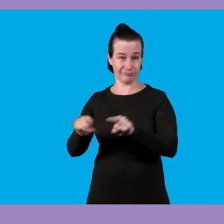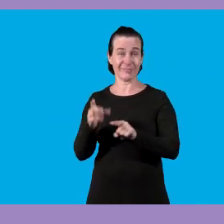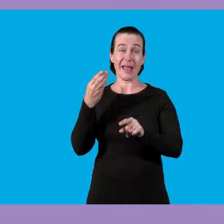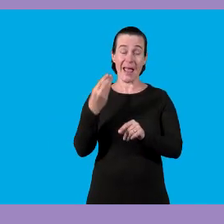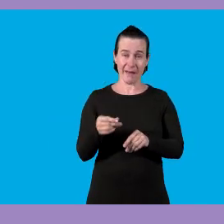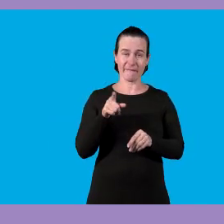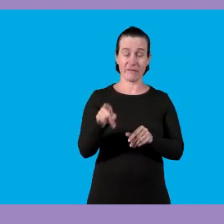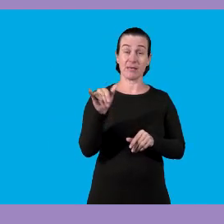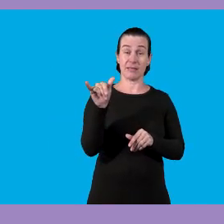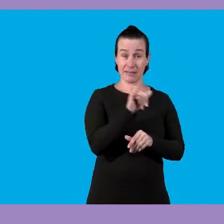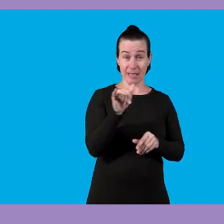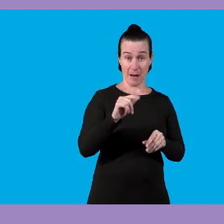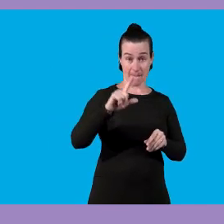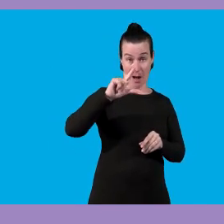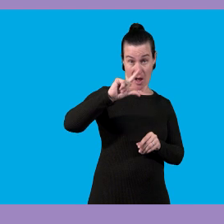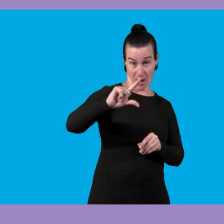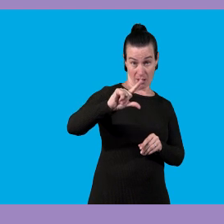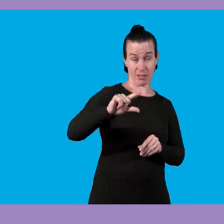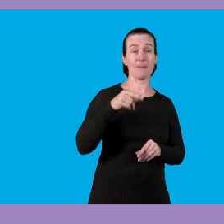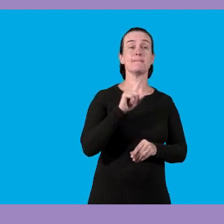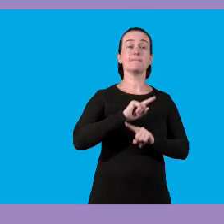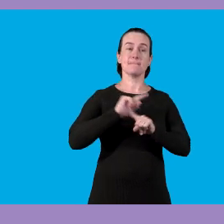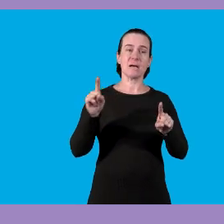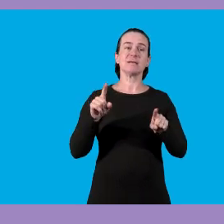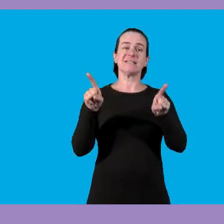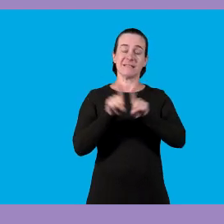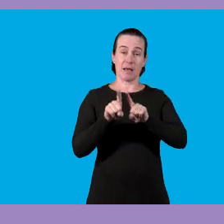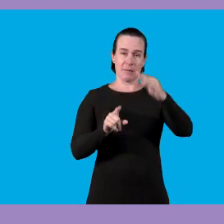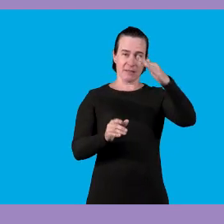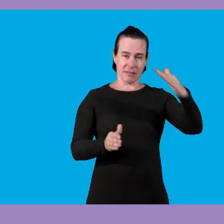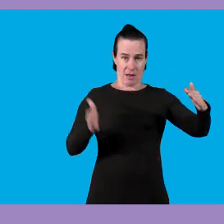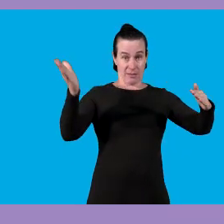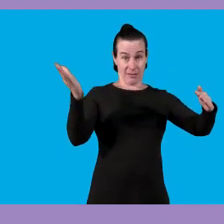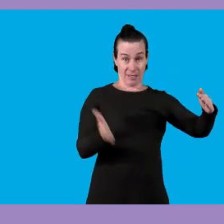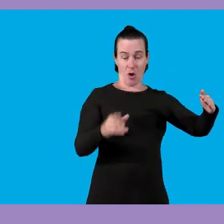proportional. So it doesn't only speak to triangles, even